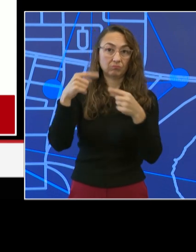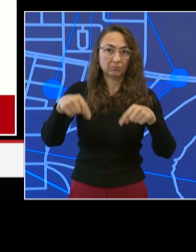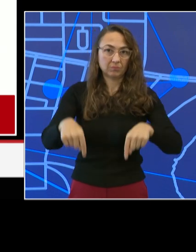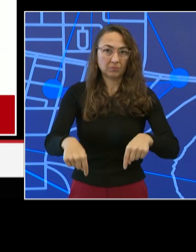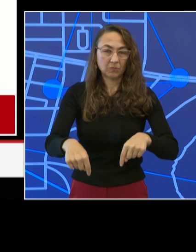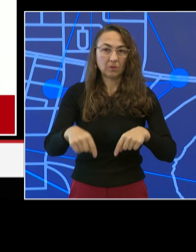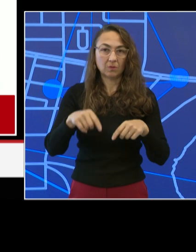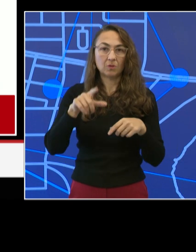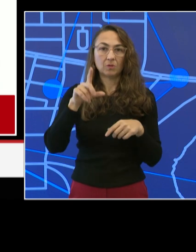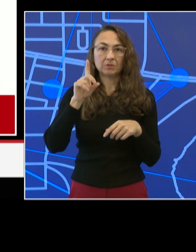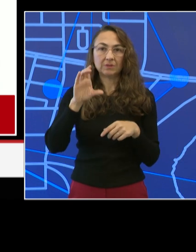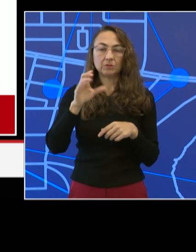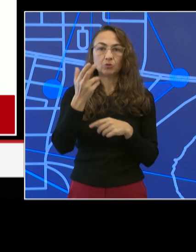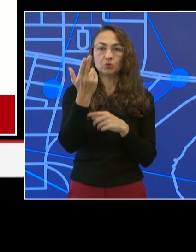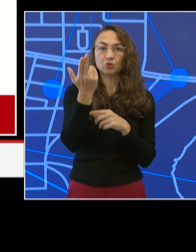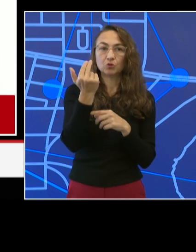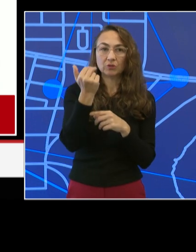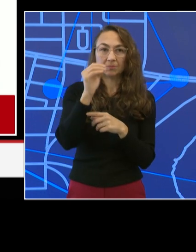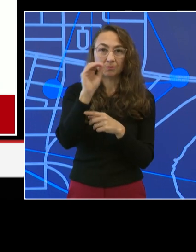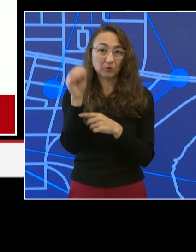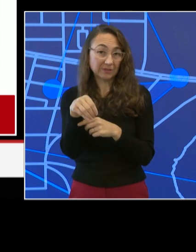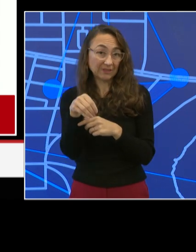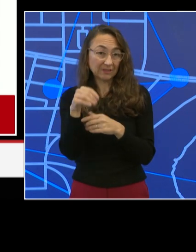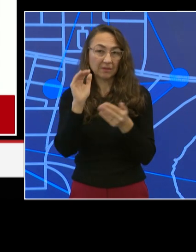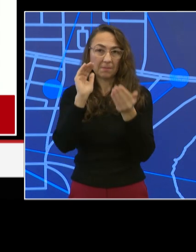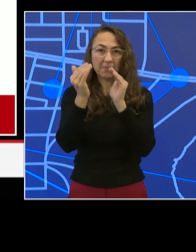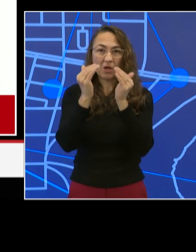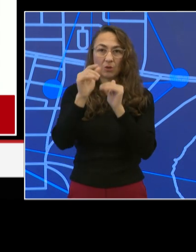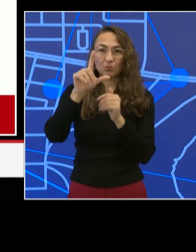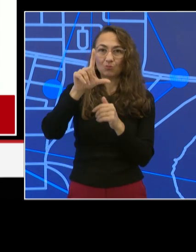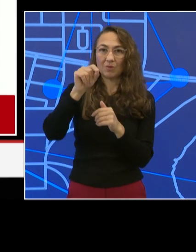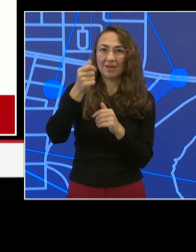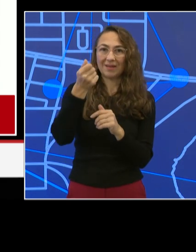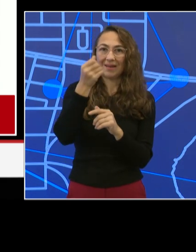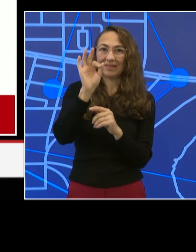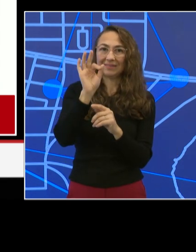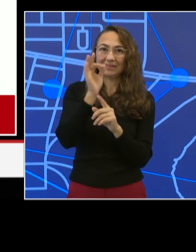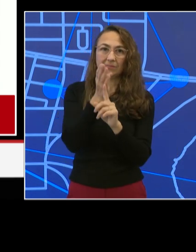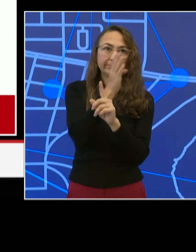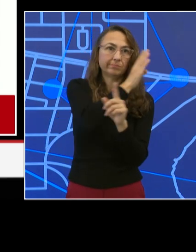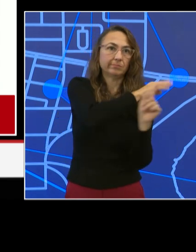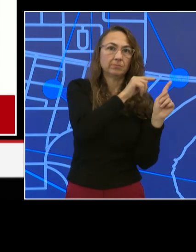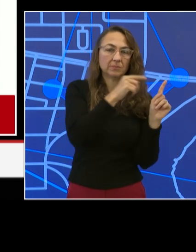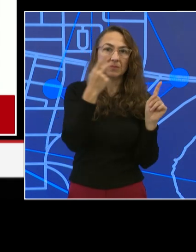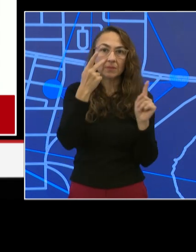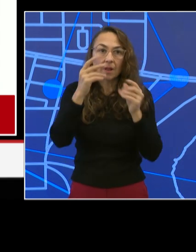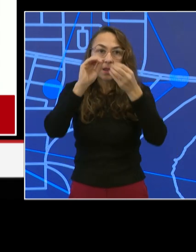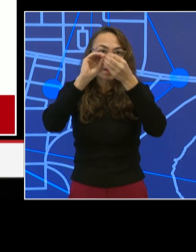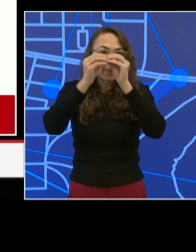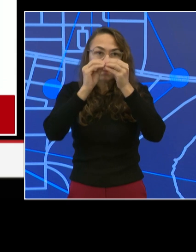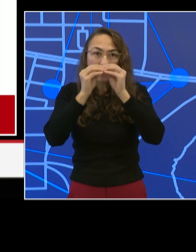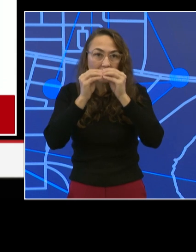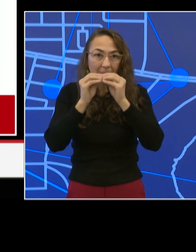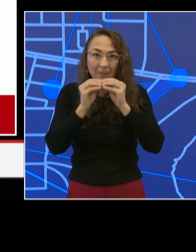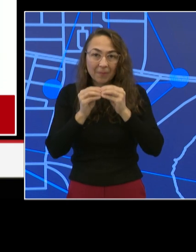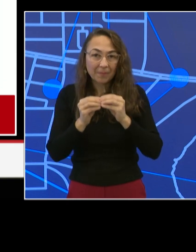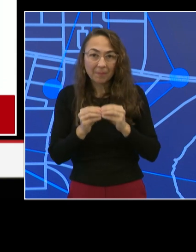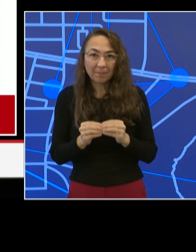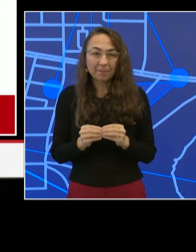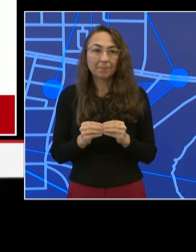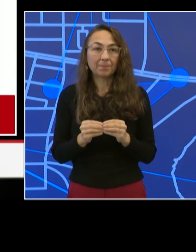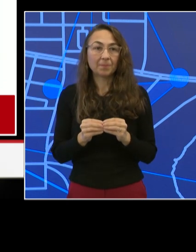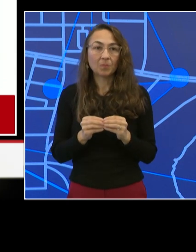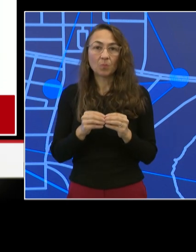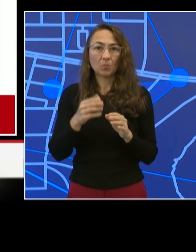to 2019. So what is the why behind these numbers? I can attribute it to the hard work